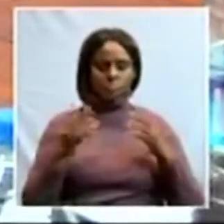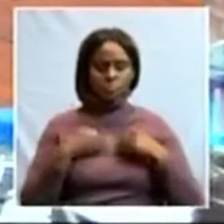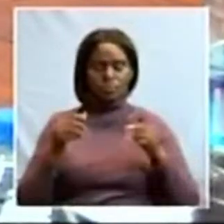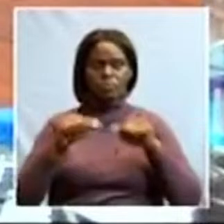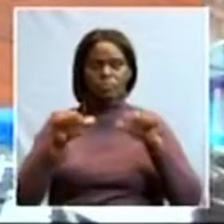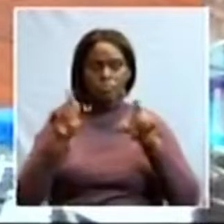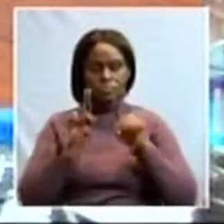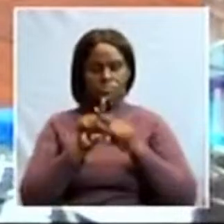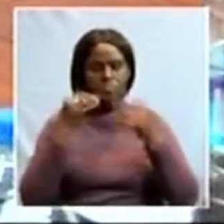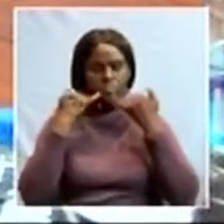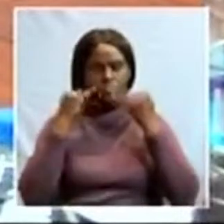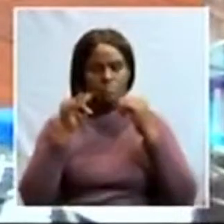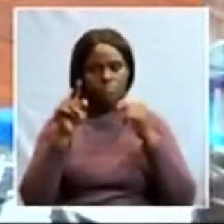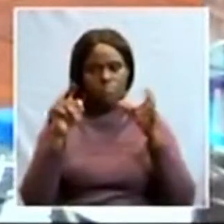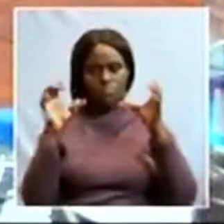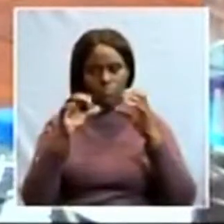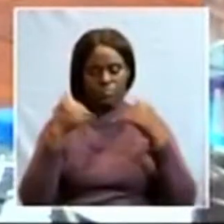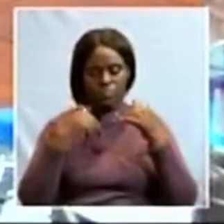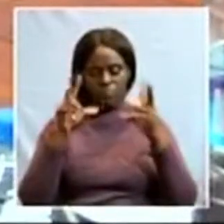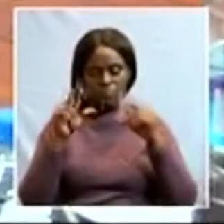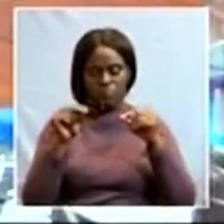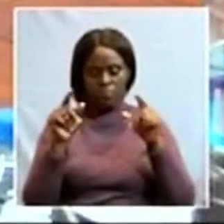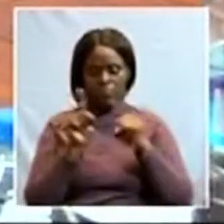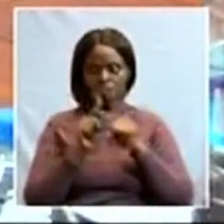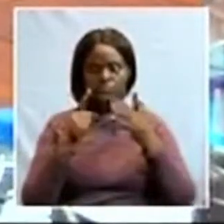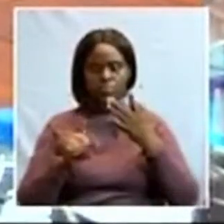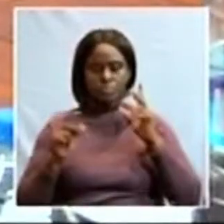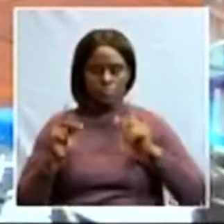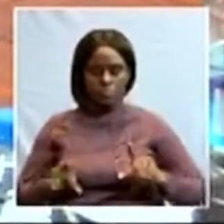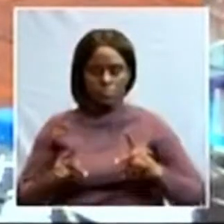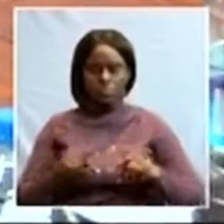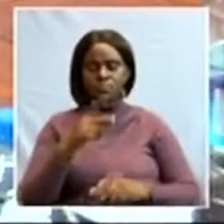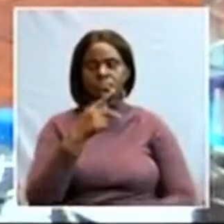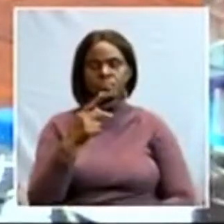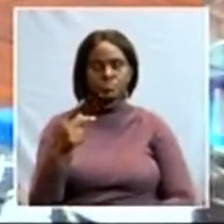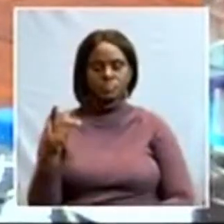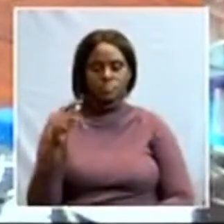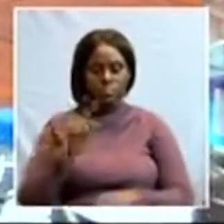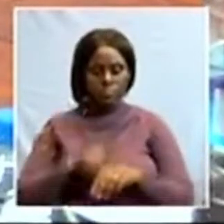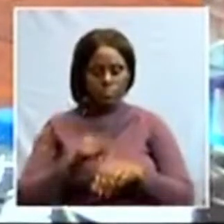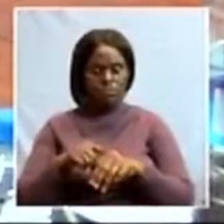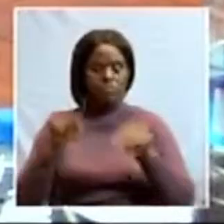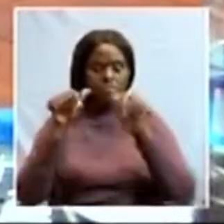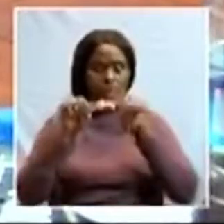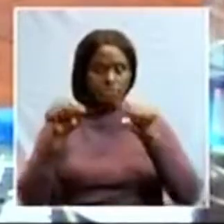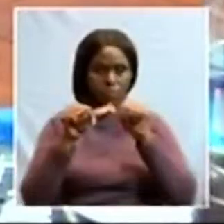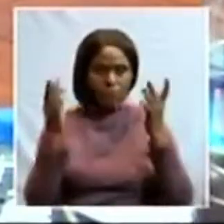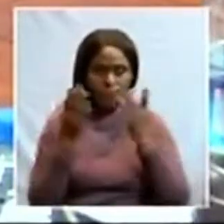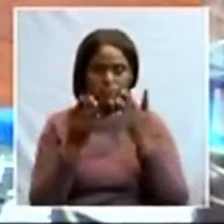finding and wish to state that council had no personal protective equipment during the time of audit.